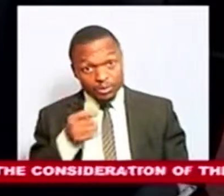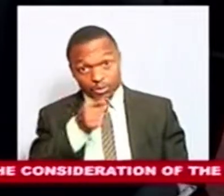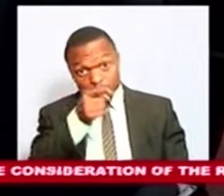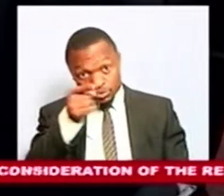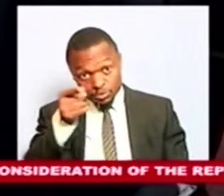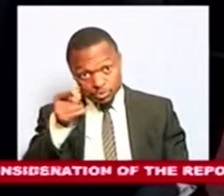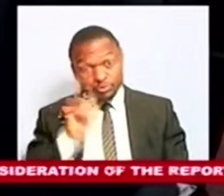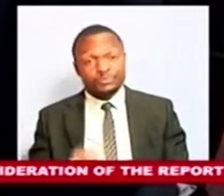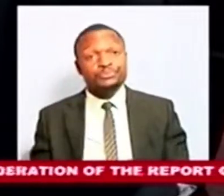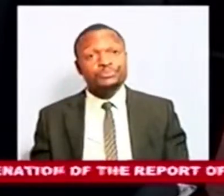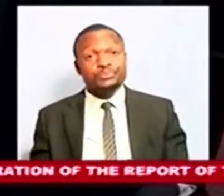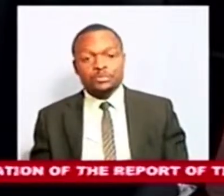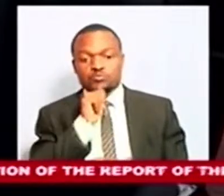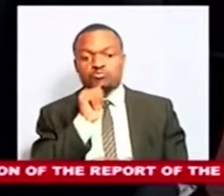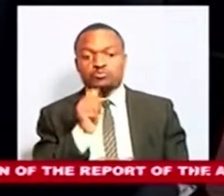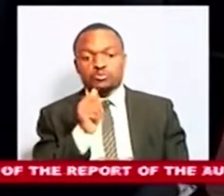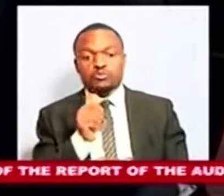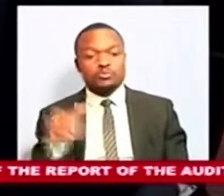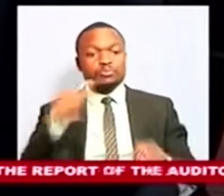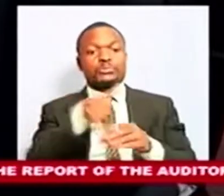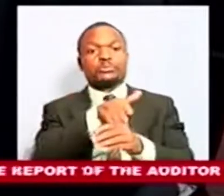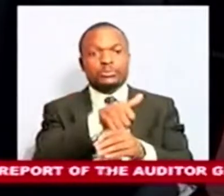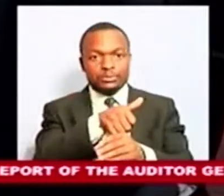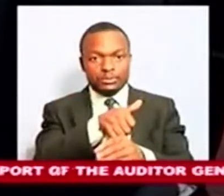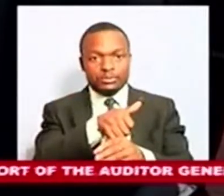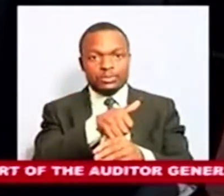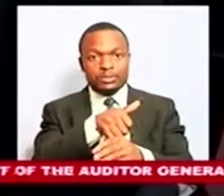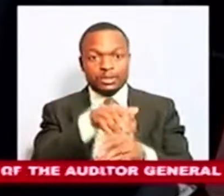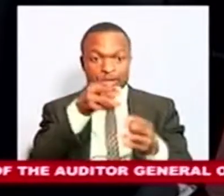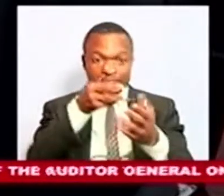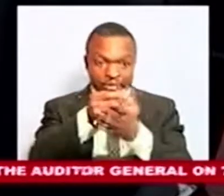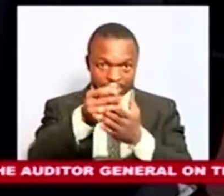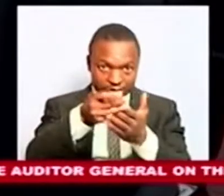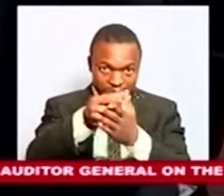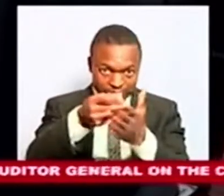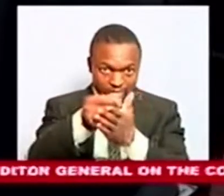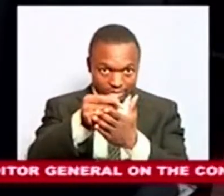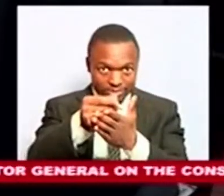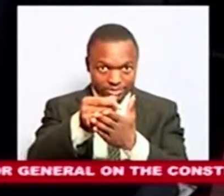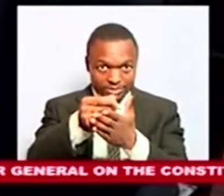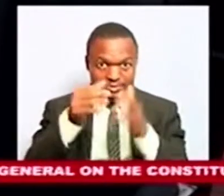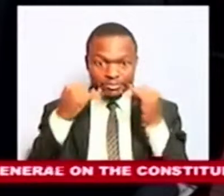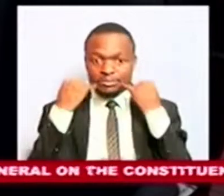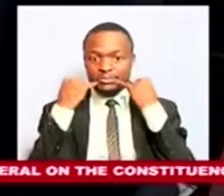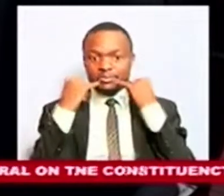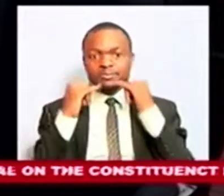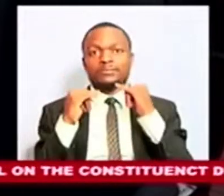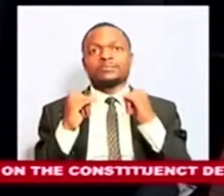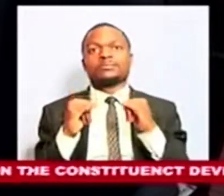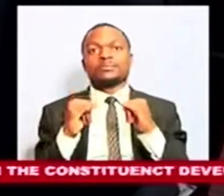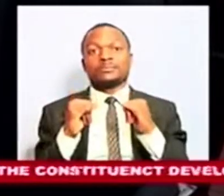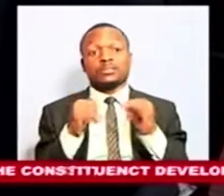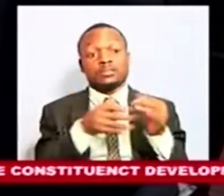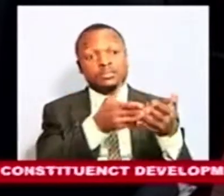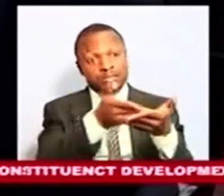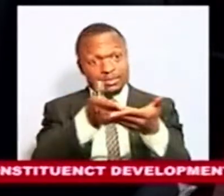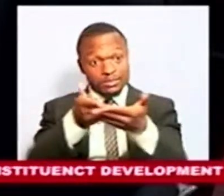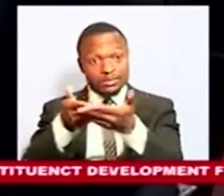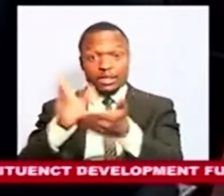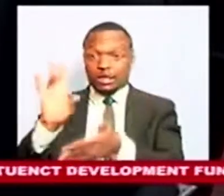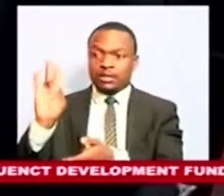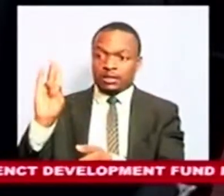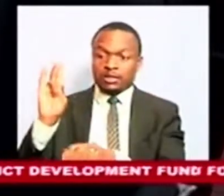you not include the financials for these